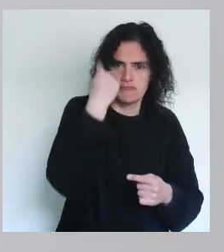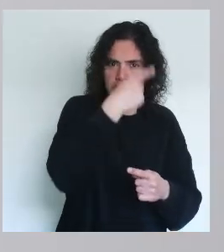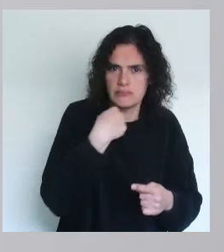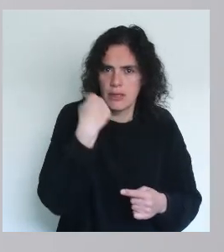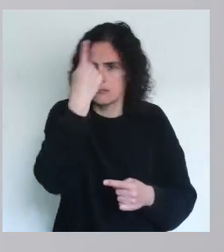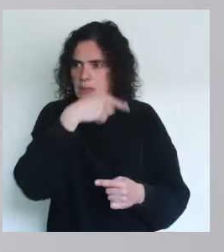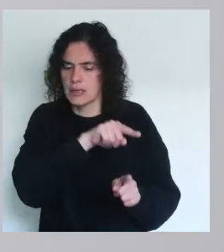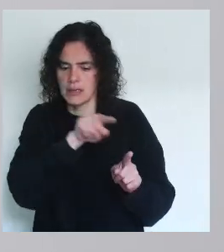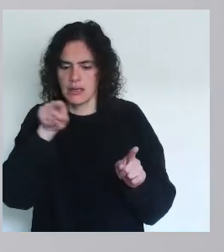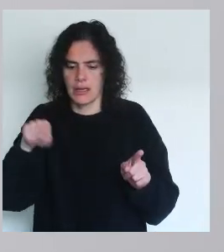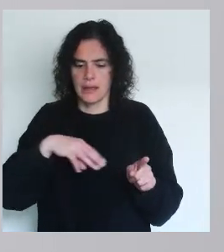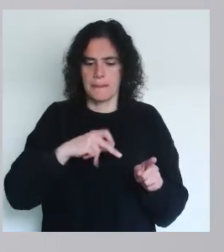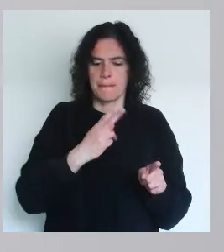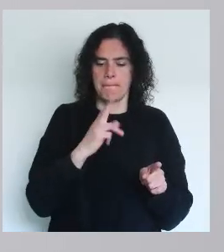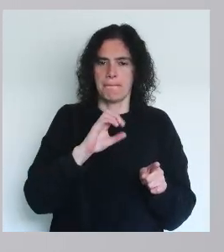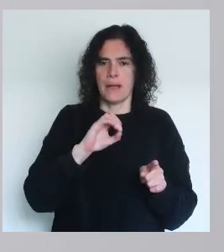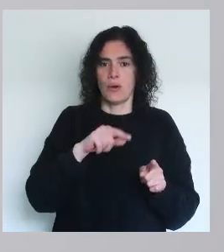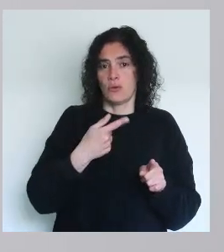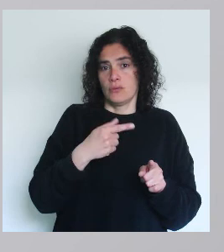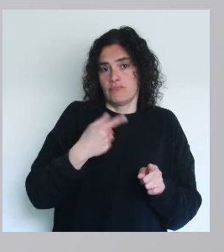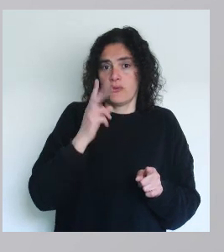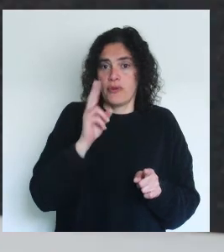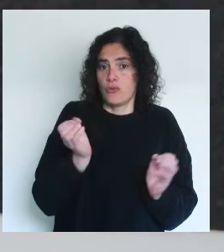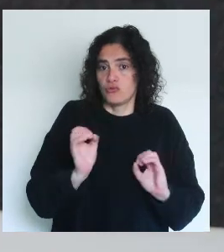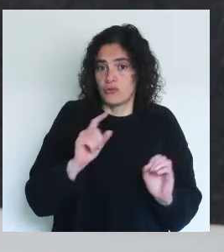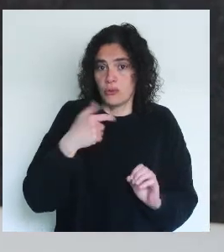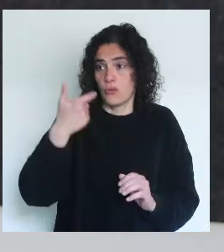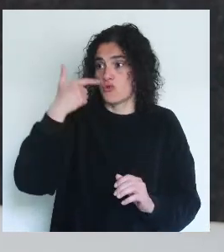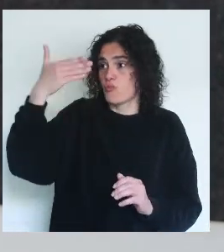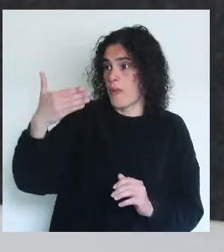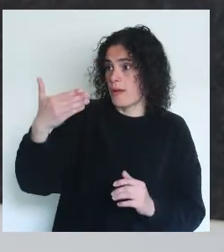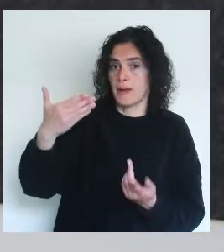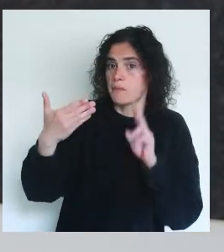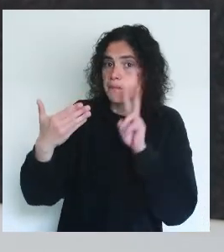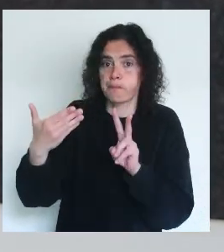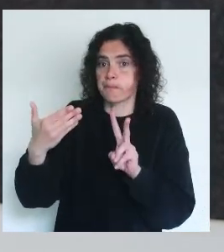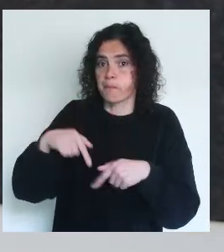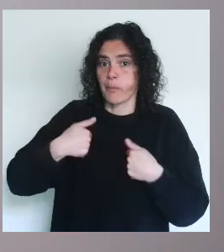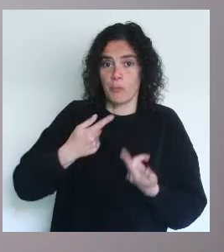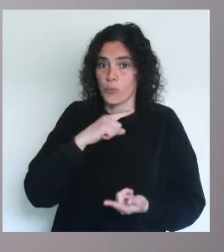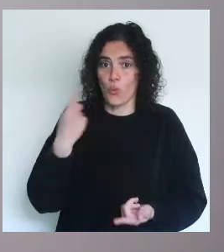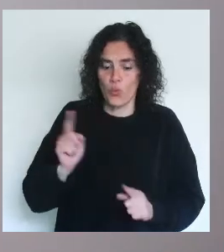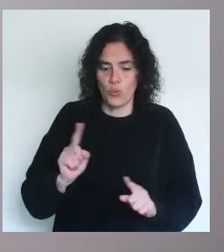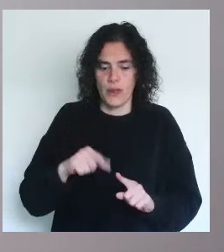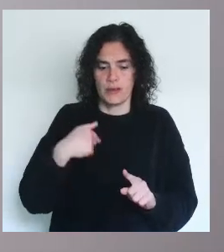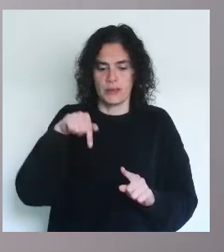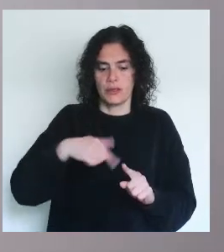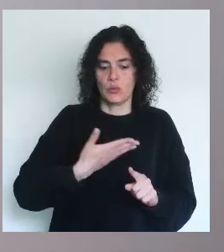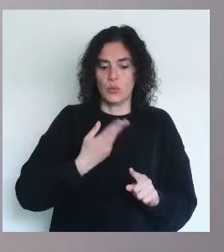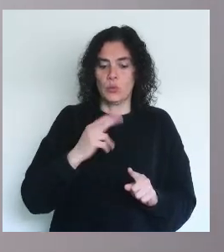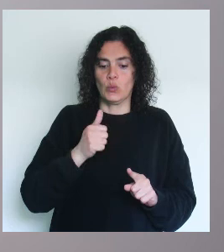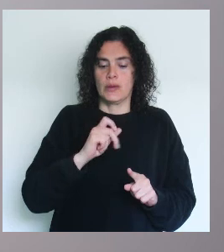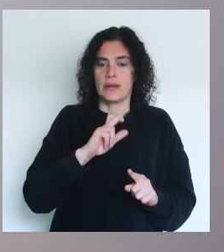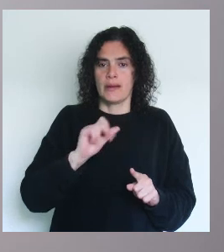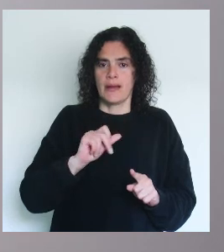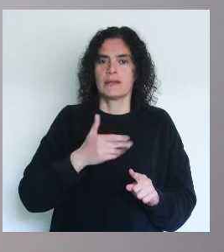portrait. With Mauro Cerqueira, you have this impossible portrait. You're in front of a mirror, but you cannot see yourself. With the Degas